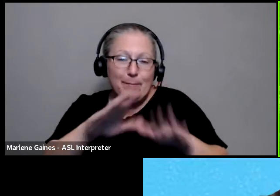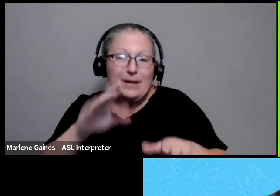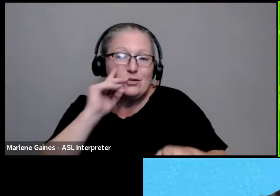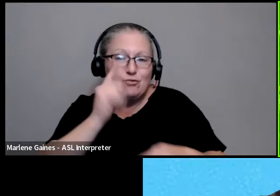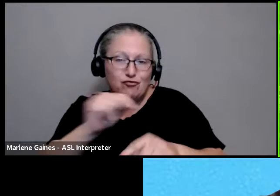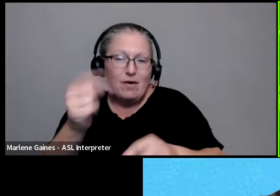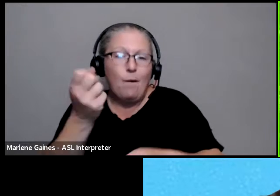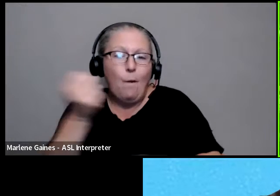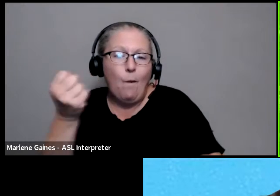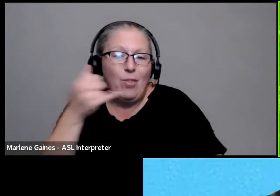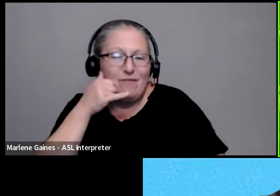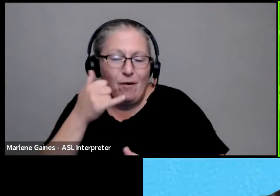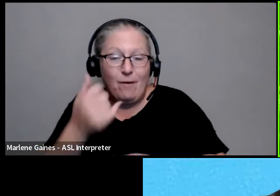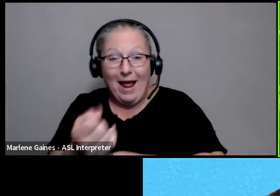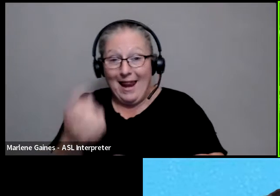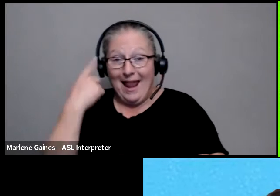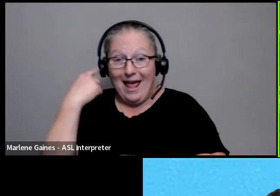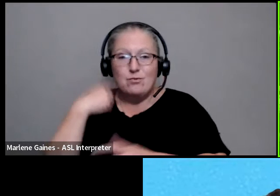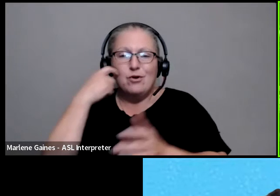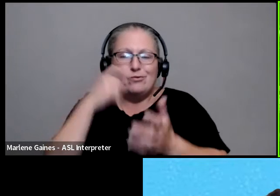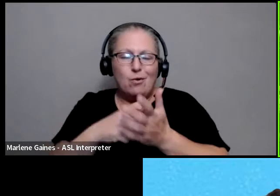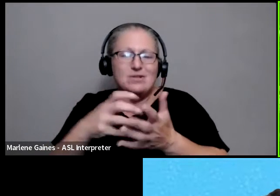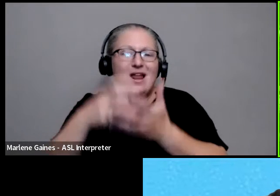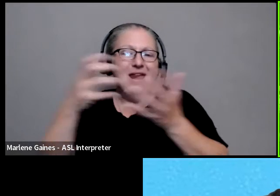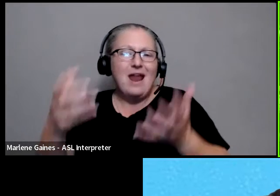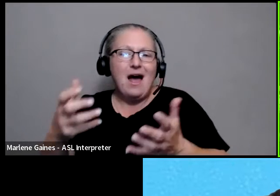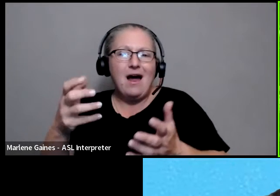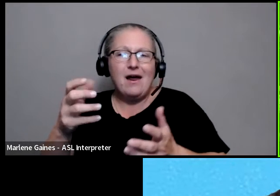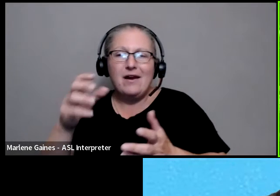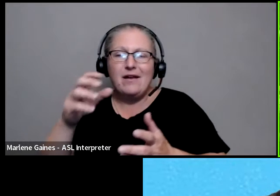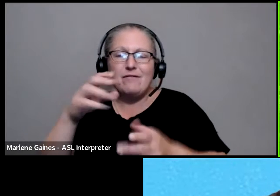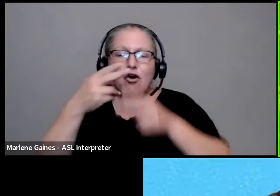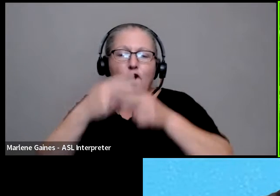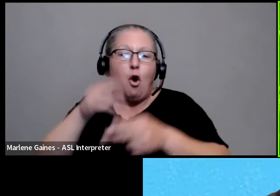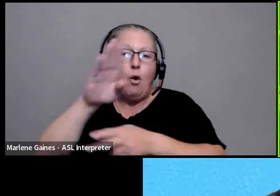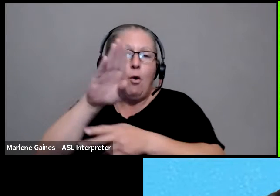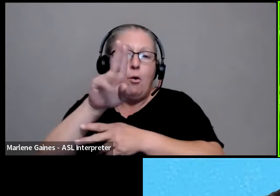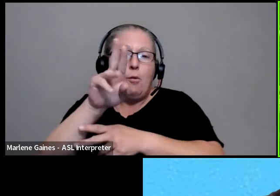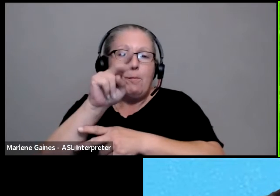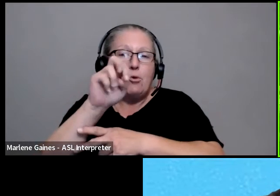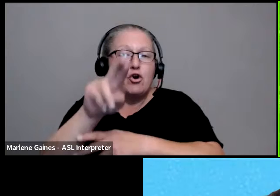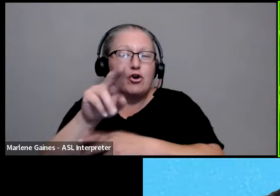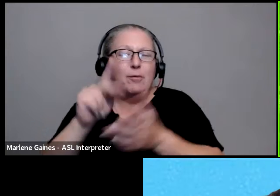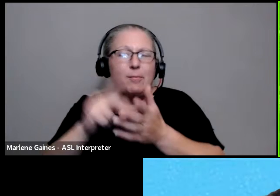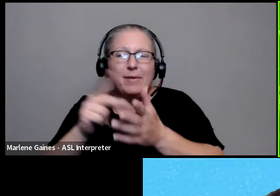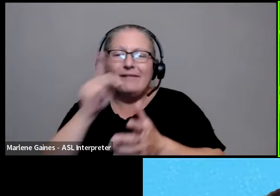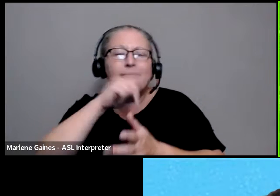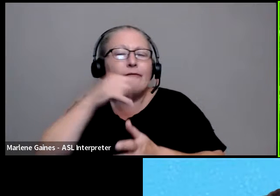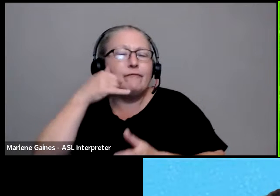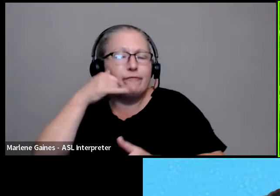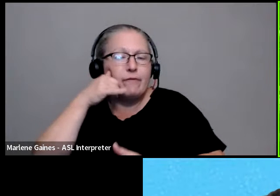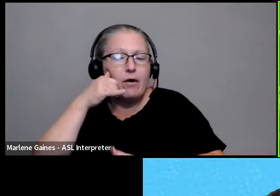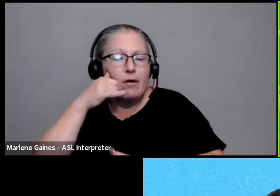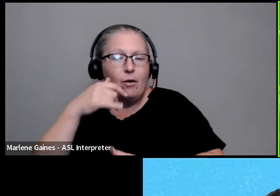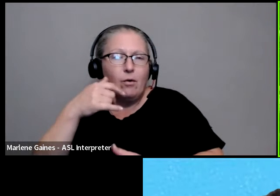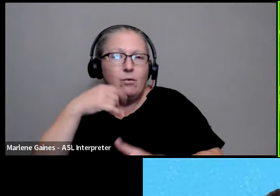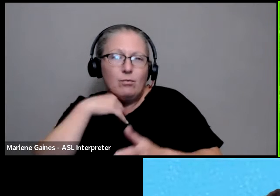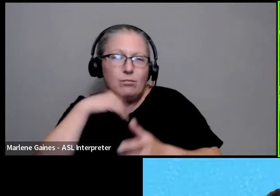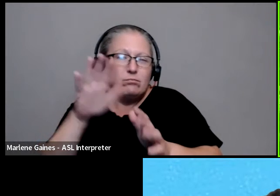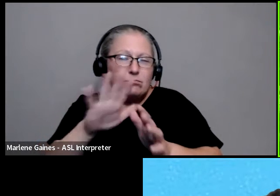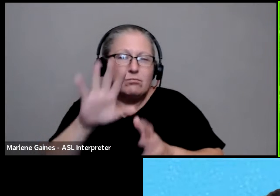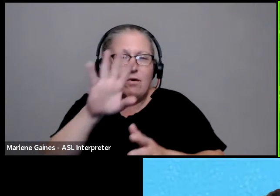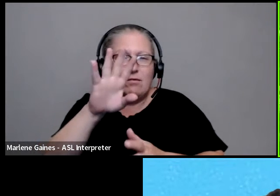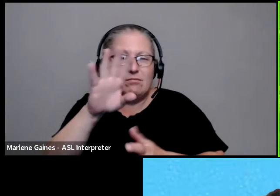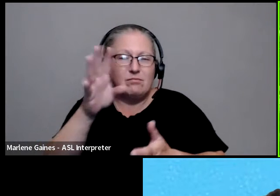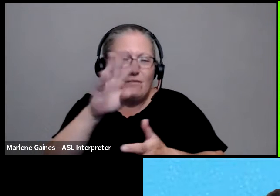is, last year we saw a lot of burner phones. And so we probably collected in the course of a year about 40 burner phones. And so, of